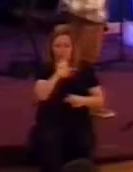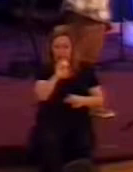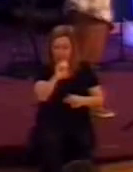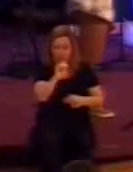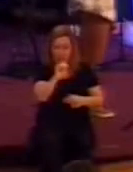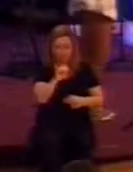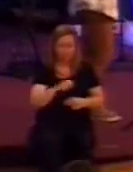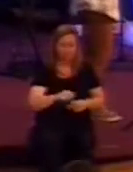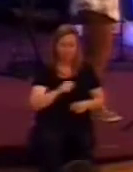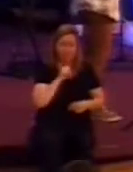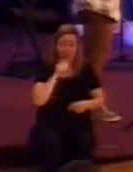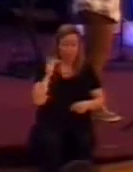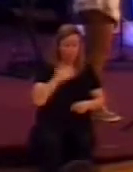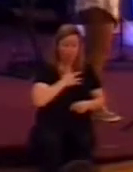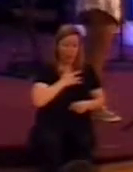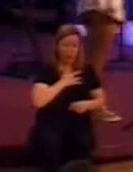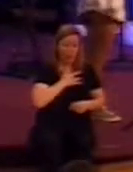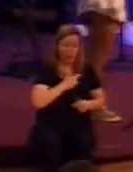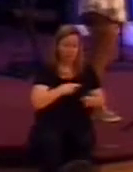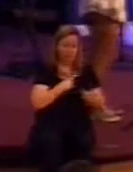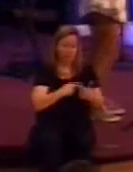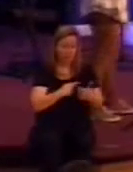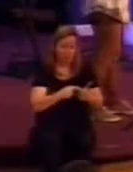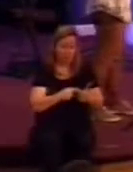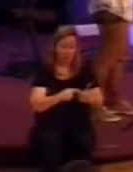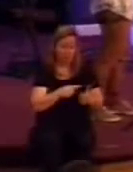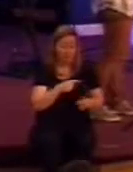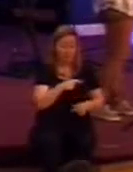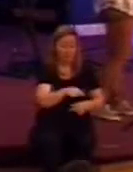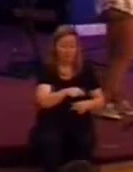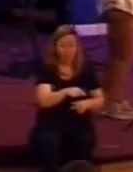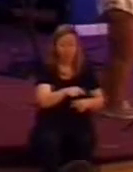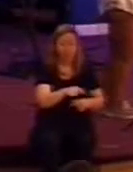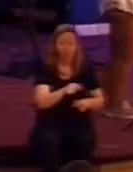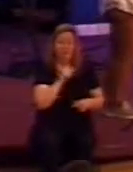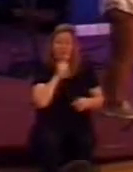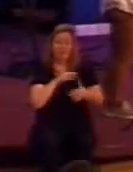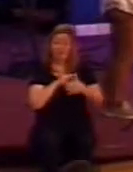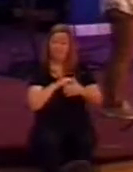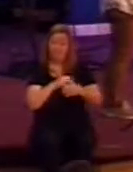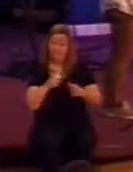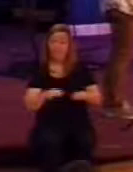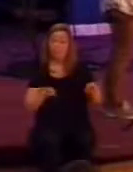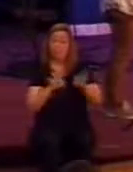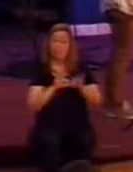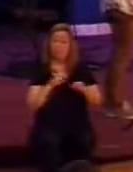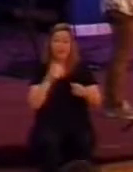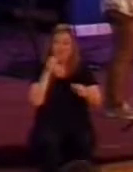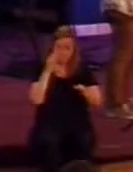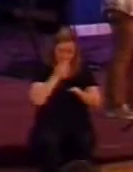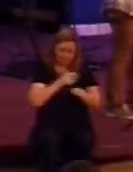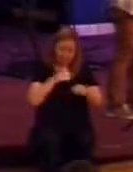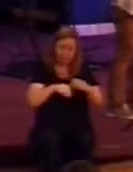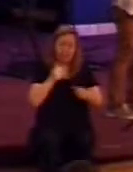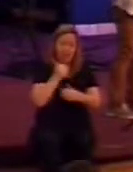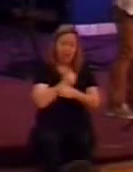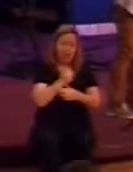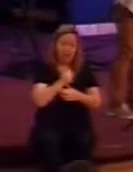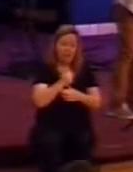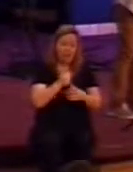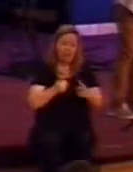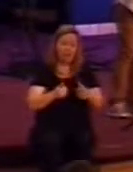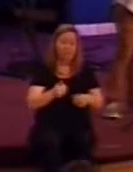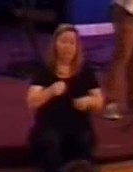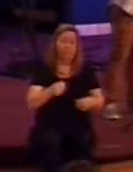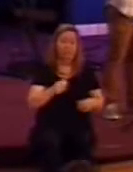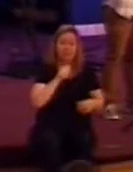Jewish Christians, you've got it all messed up. It's not your flesh that matters, it's your faith of Abraham that matters. It's not salvation by